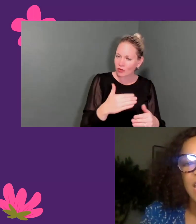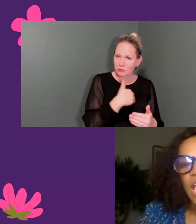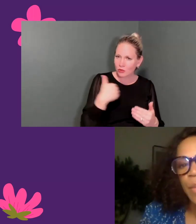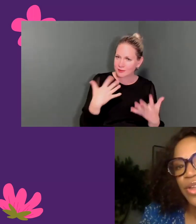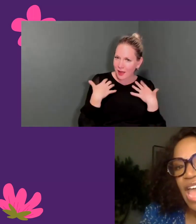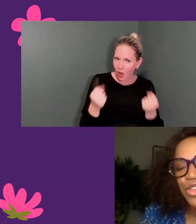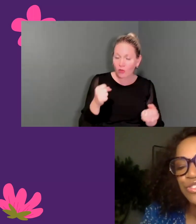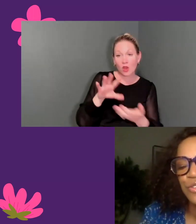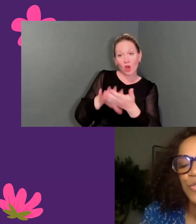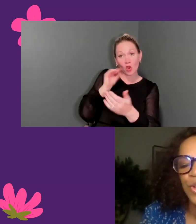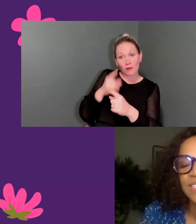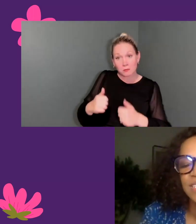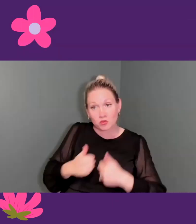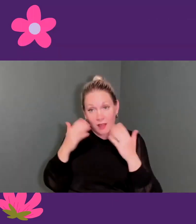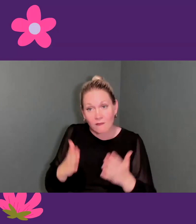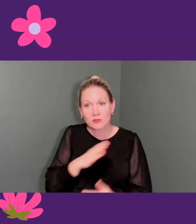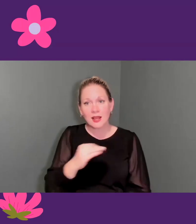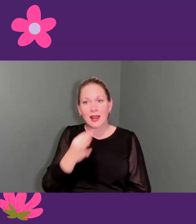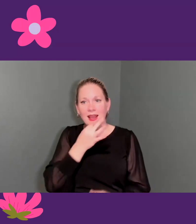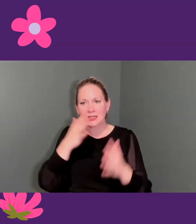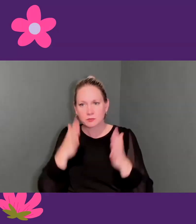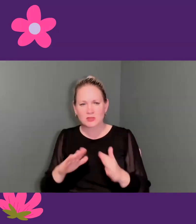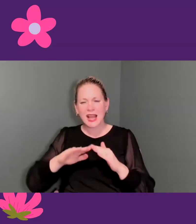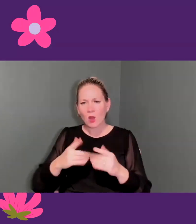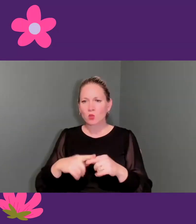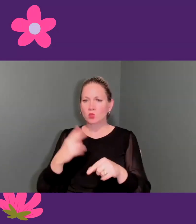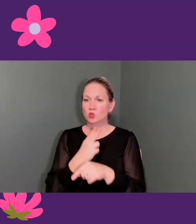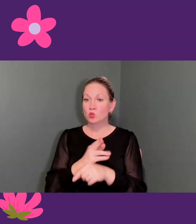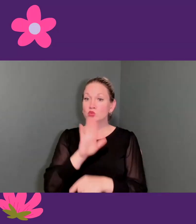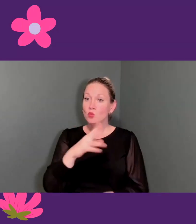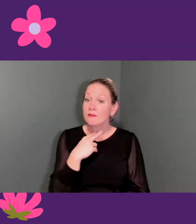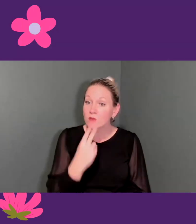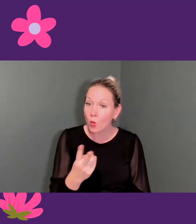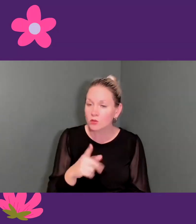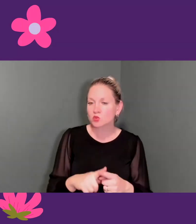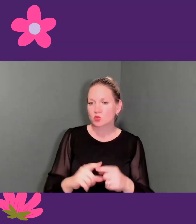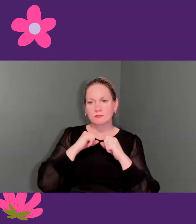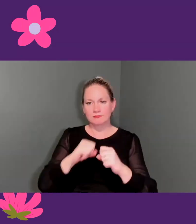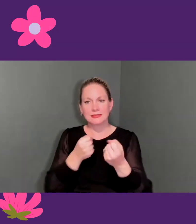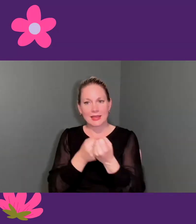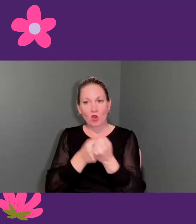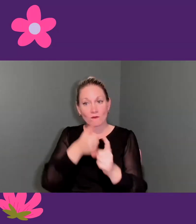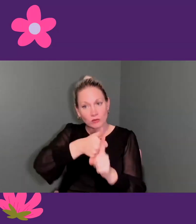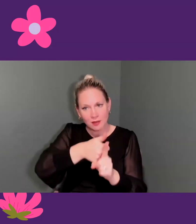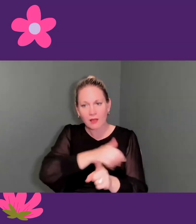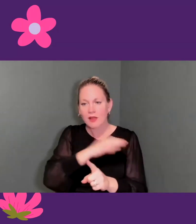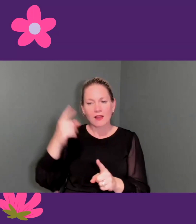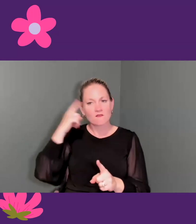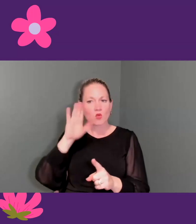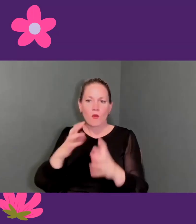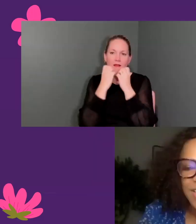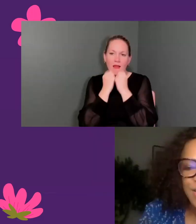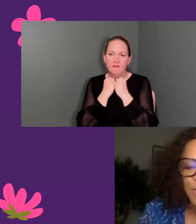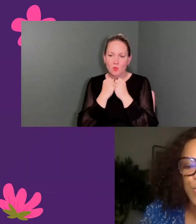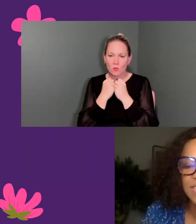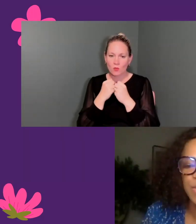advocates about how to use your voice to take care of yourself and loved ones. So joining us now, we have Dr. Margaret